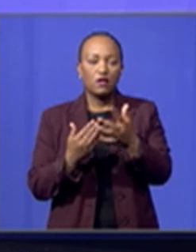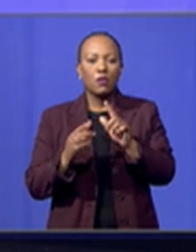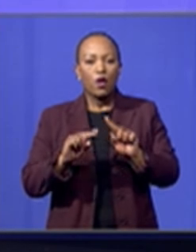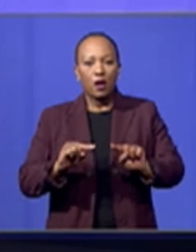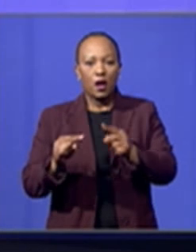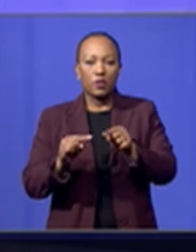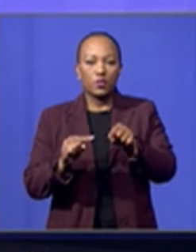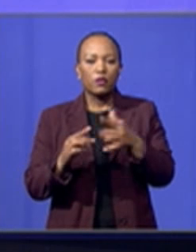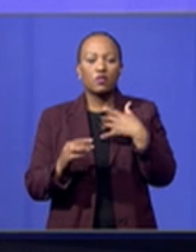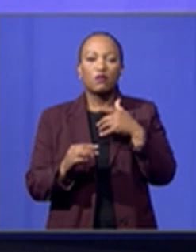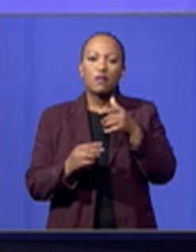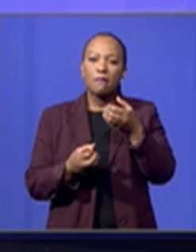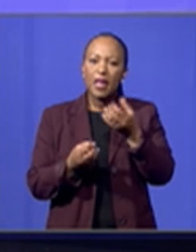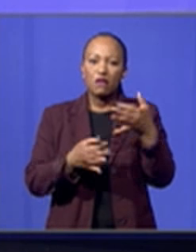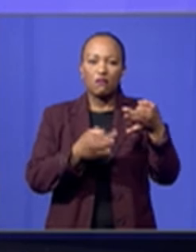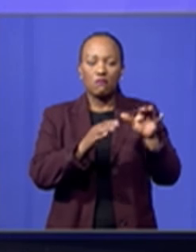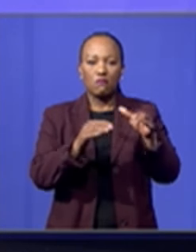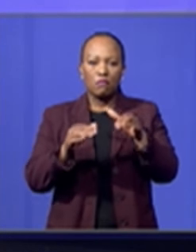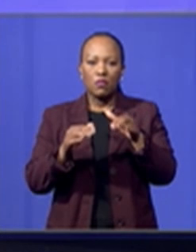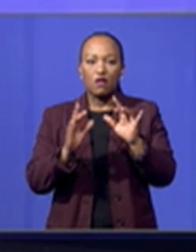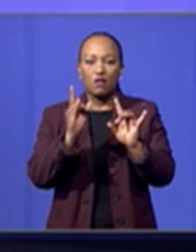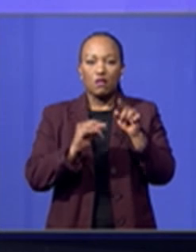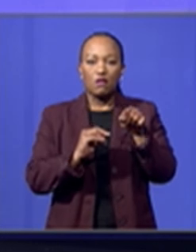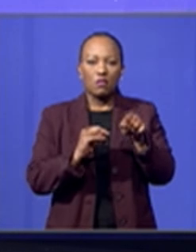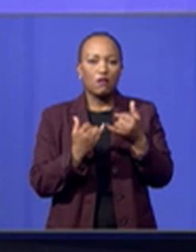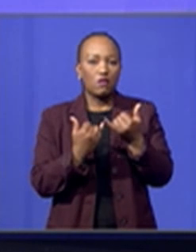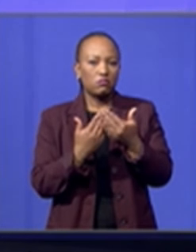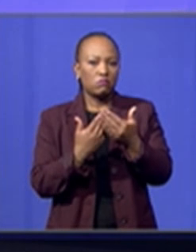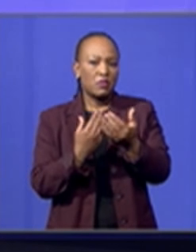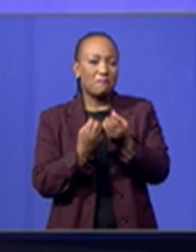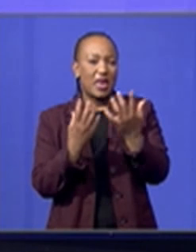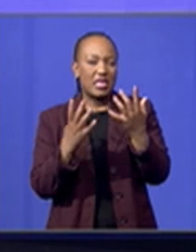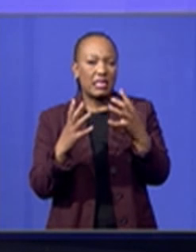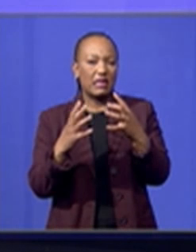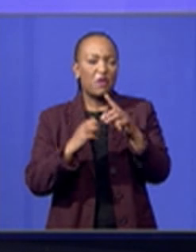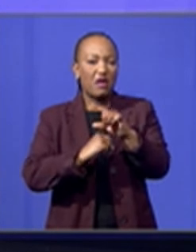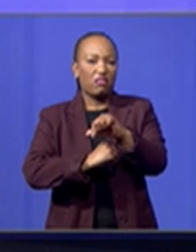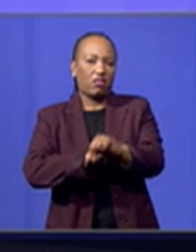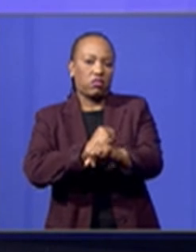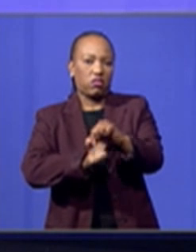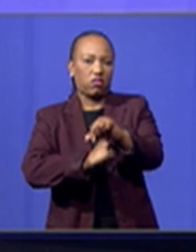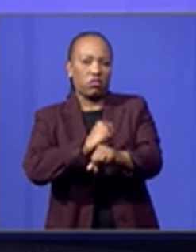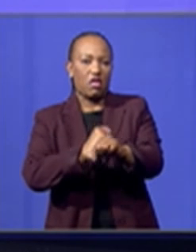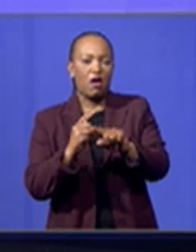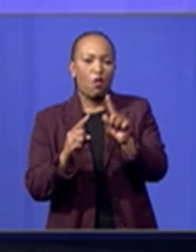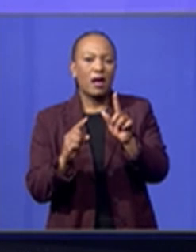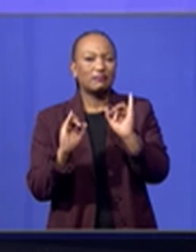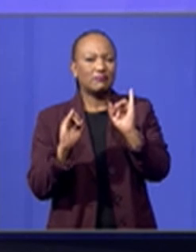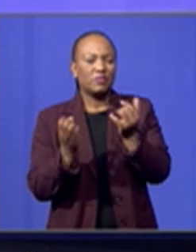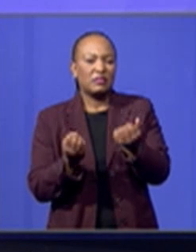tirisano mmogo ya makoko mantsi a toropo e tlhodile go sa tlhomamang ga sepolotiki ka tshenyego ya thebolo ya